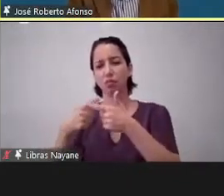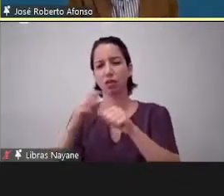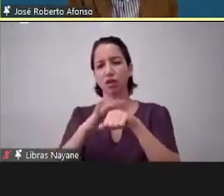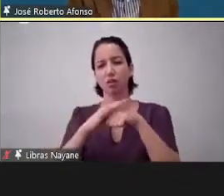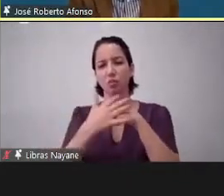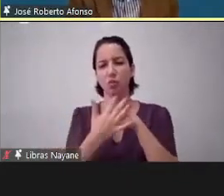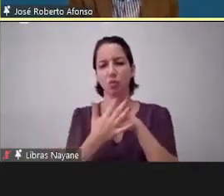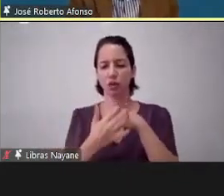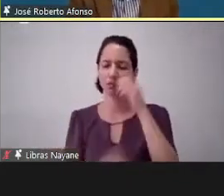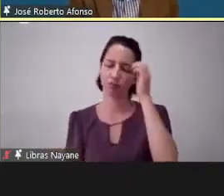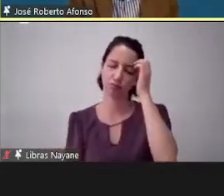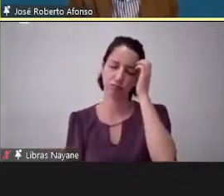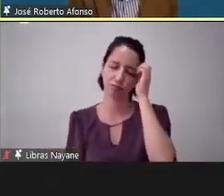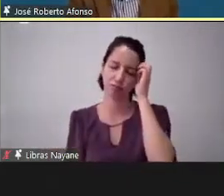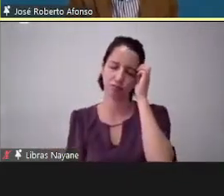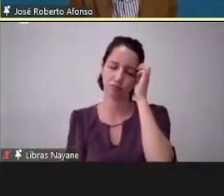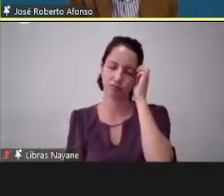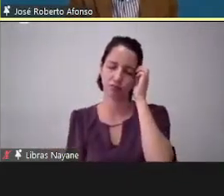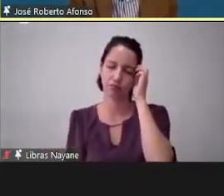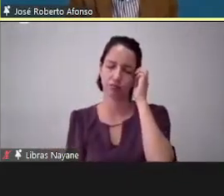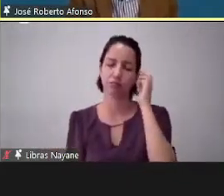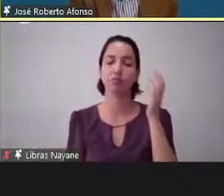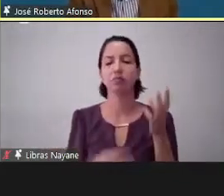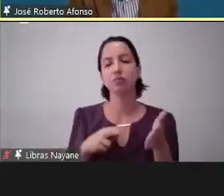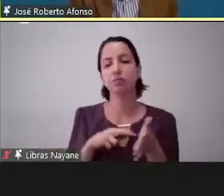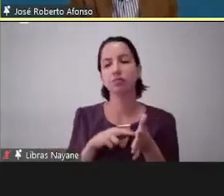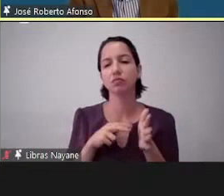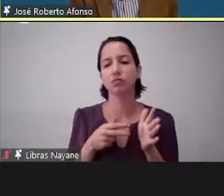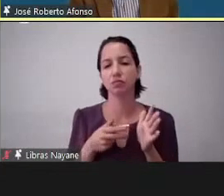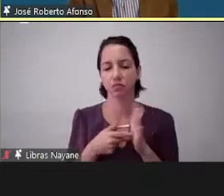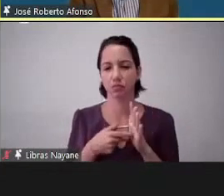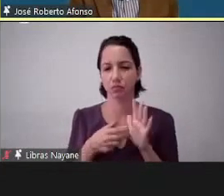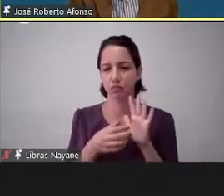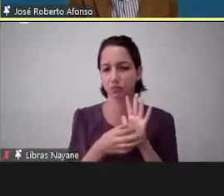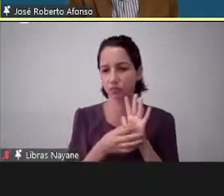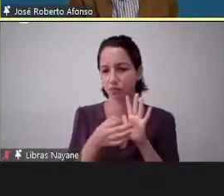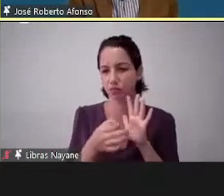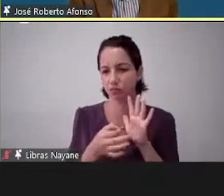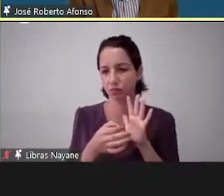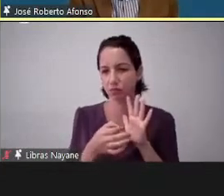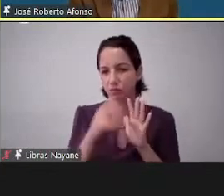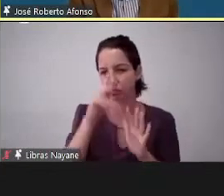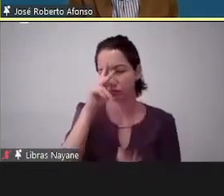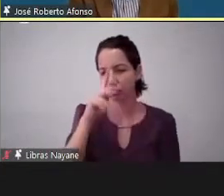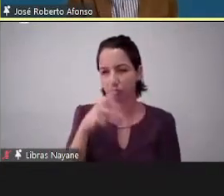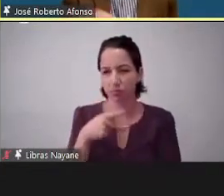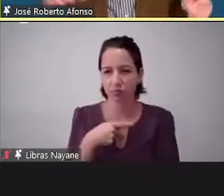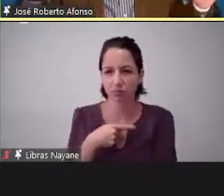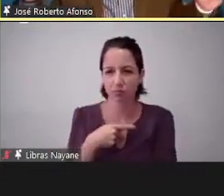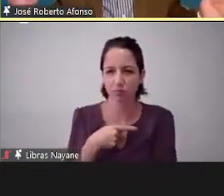a big part of the Brazilian economy. And this means, in my opinion,